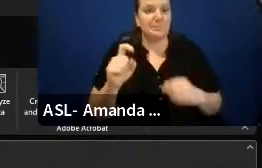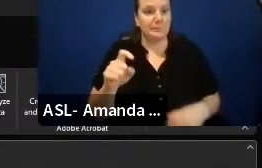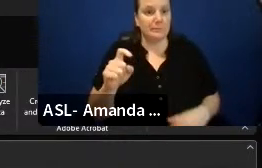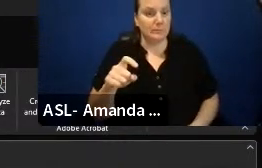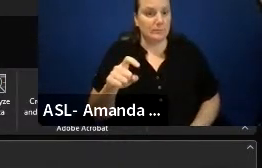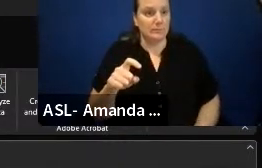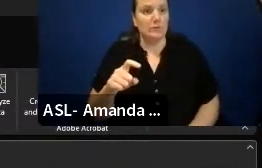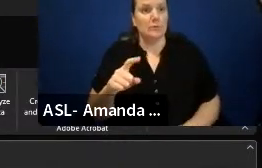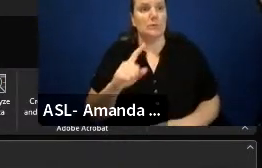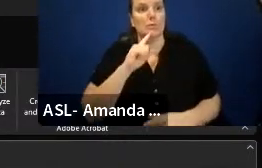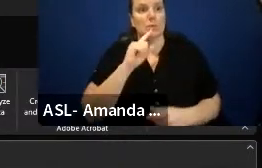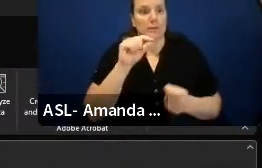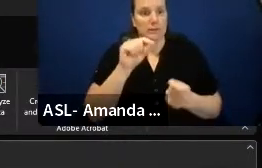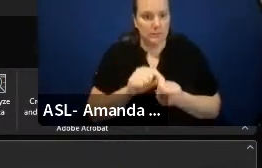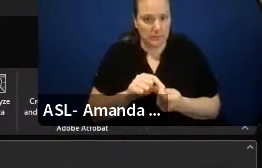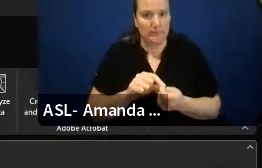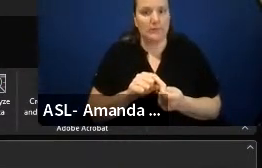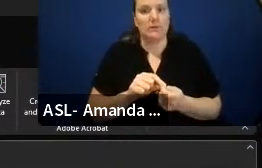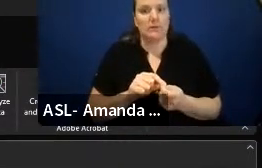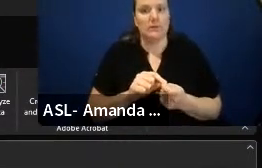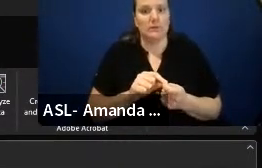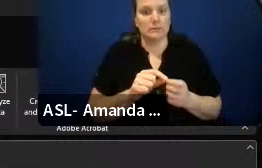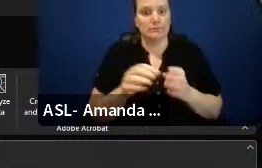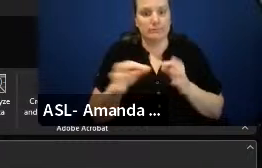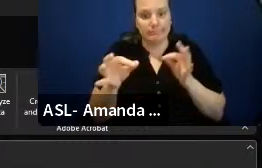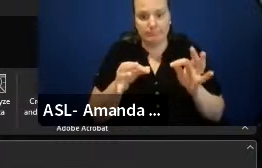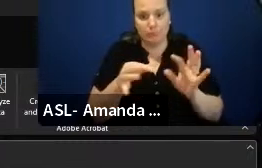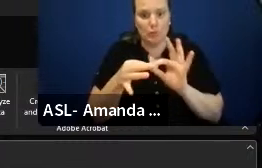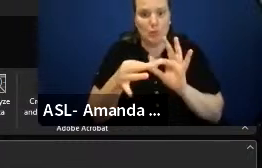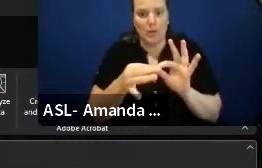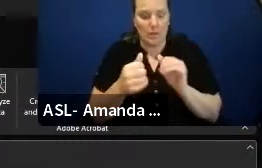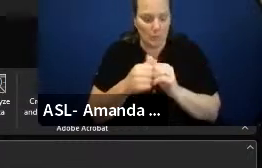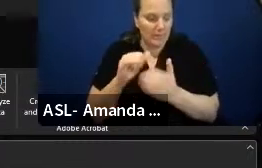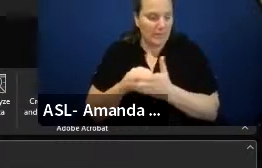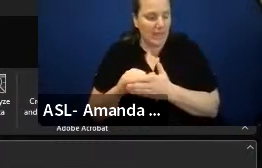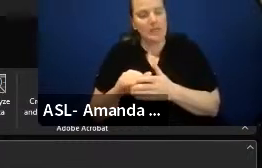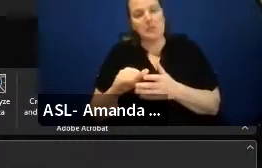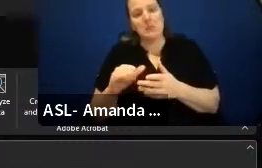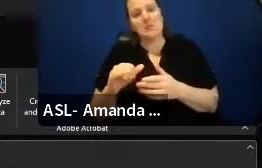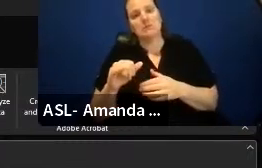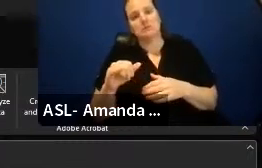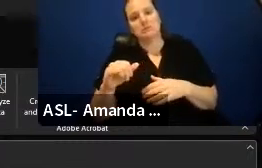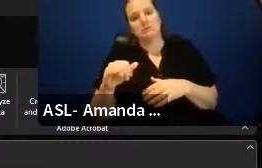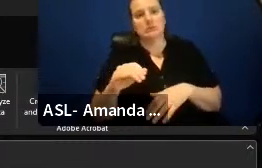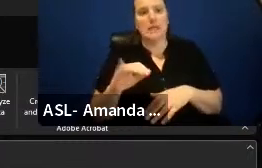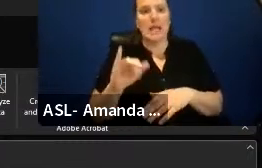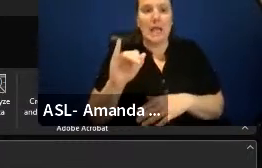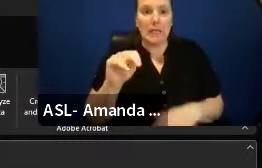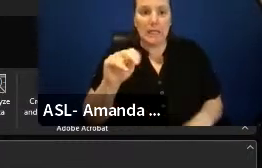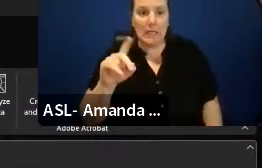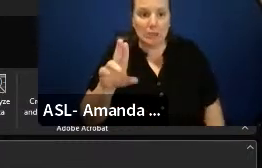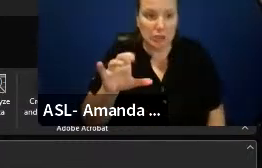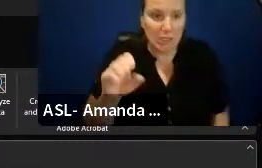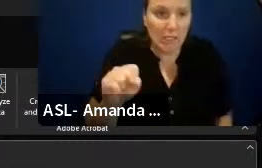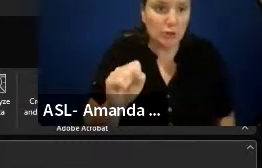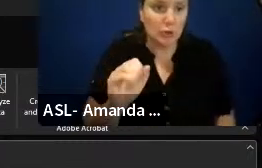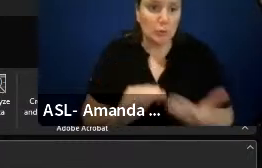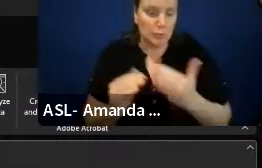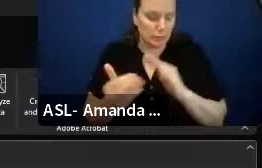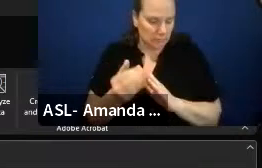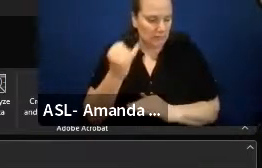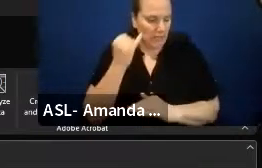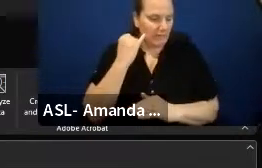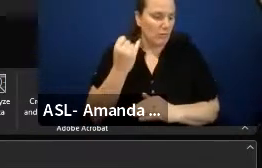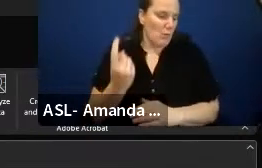be real specific intention in coordinating with the indigenous communities. If one of